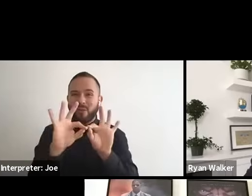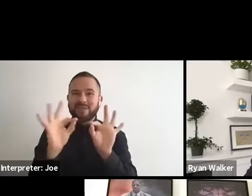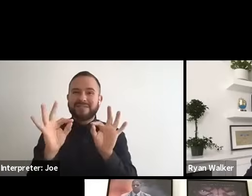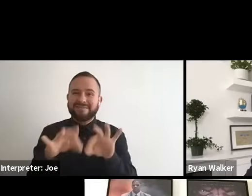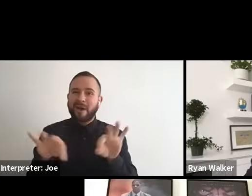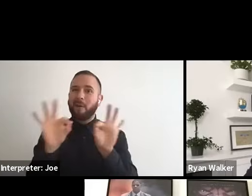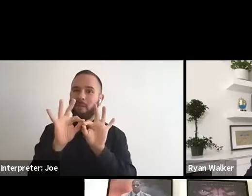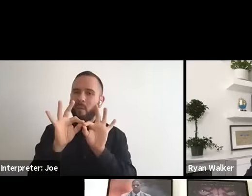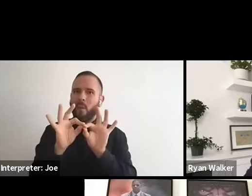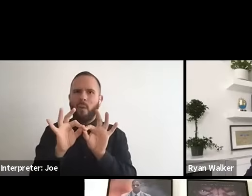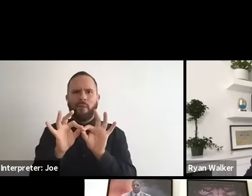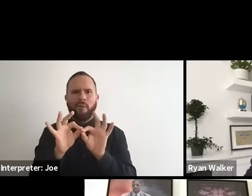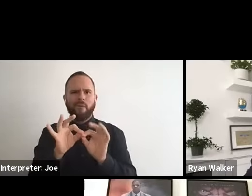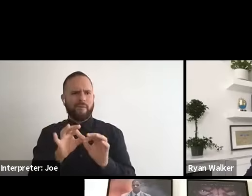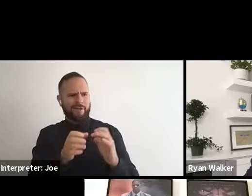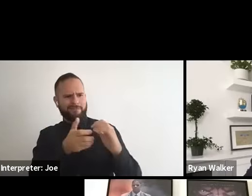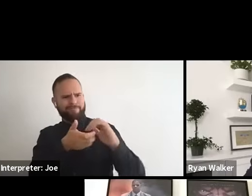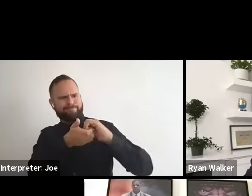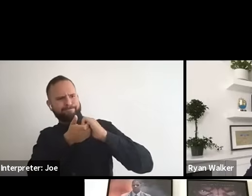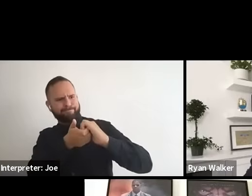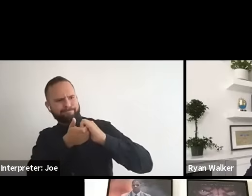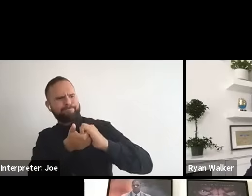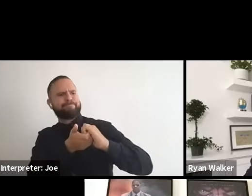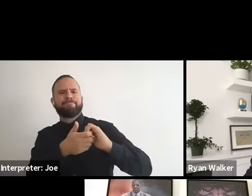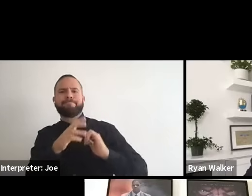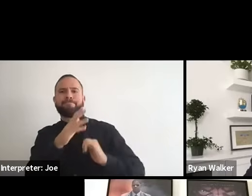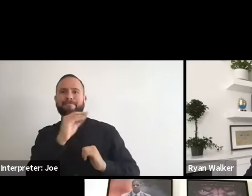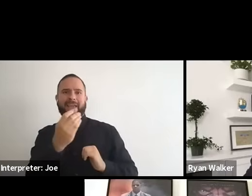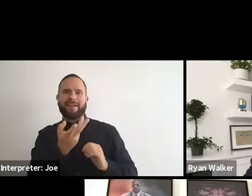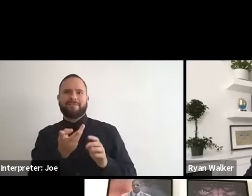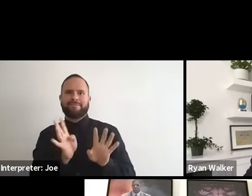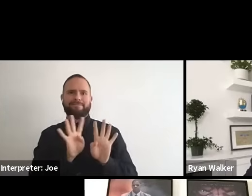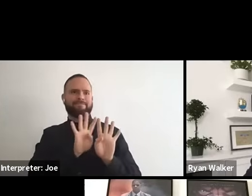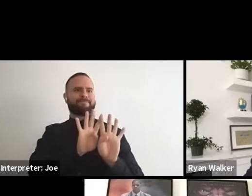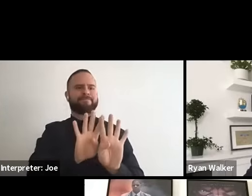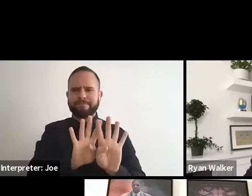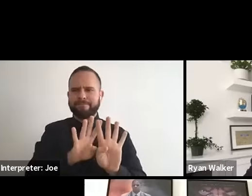working relationship and that we are a united front on behalf of the talent.